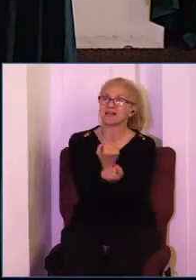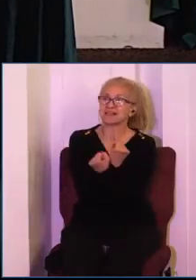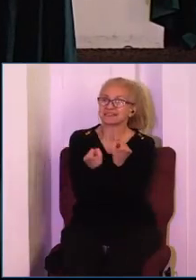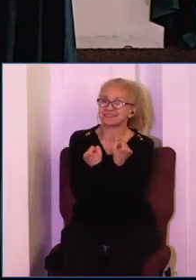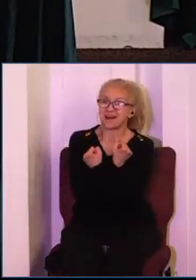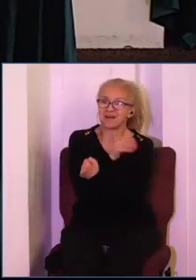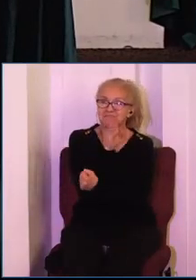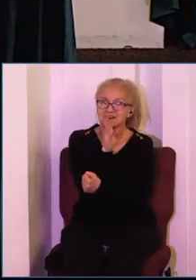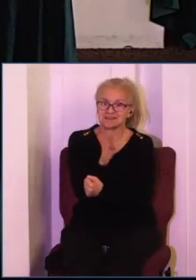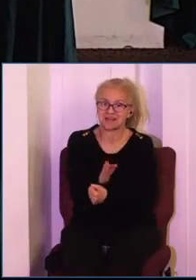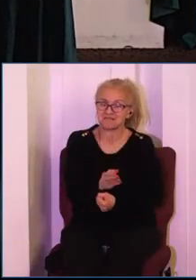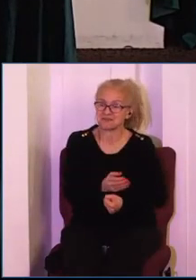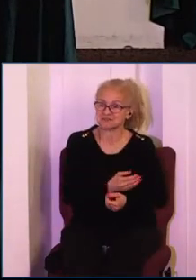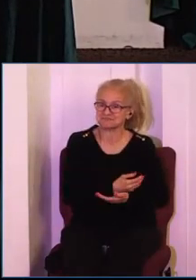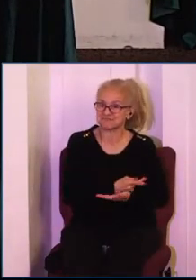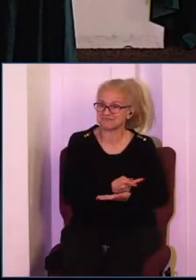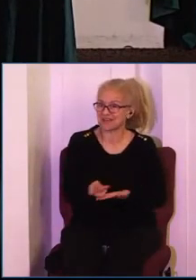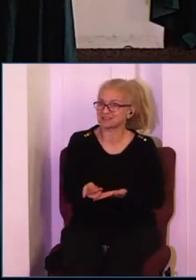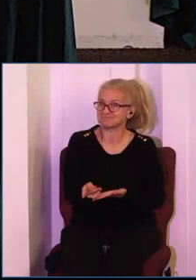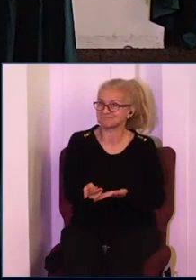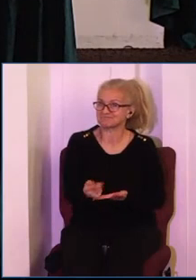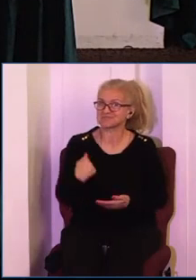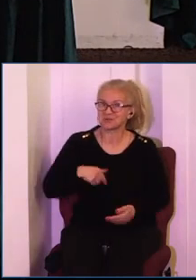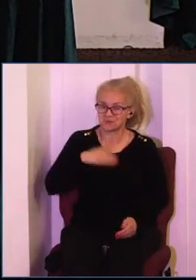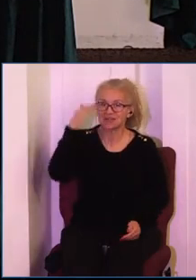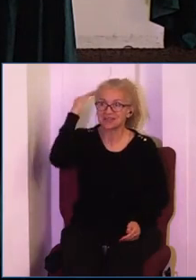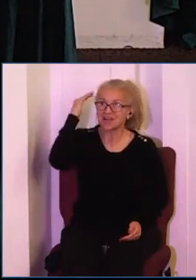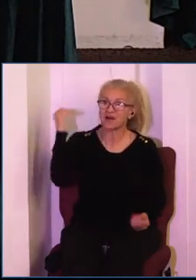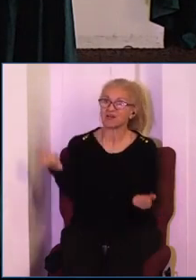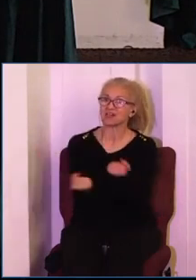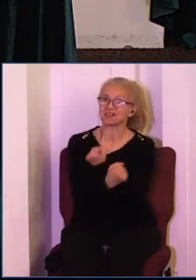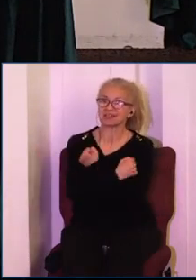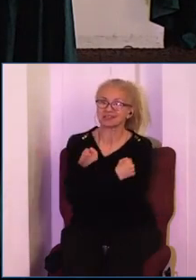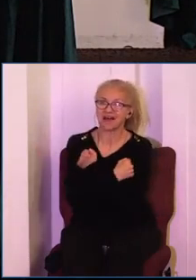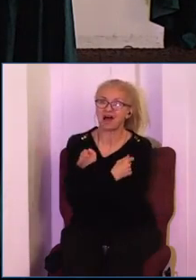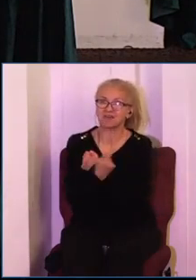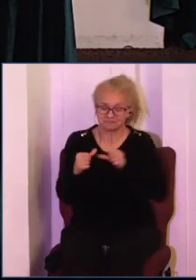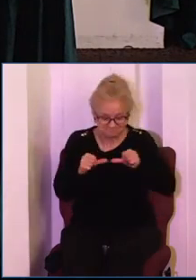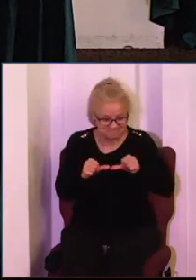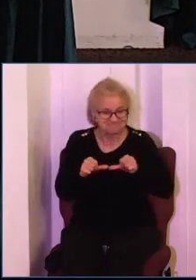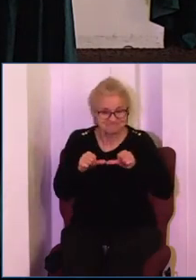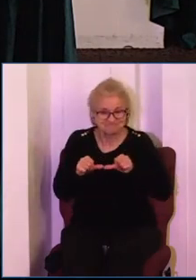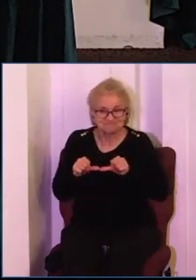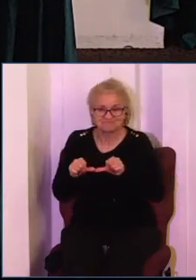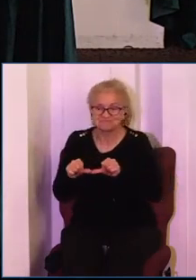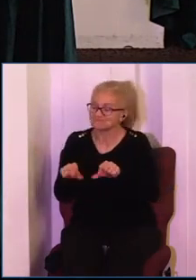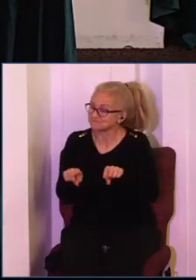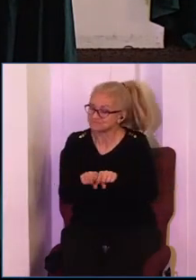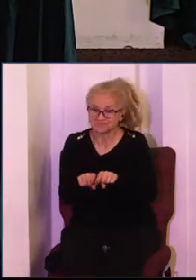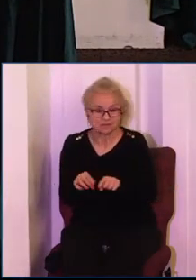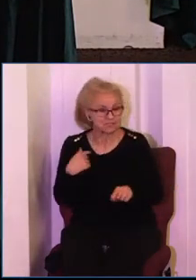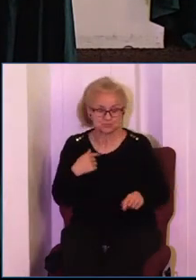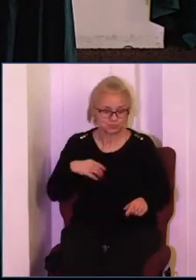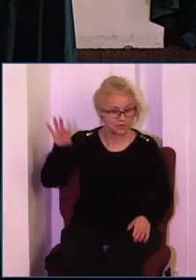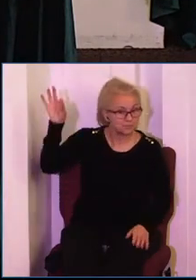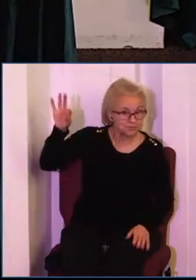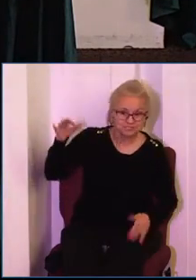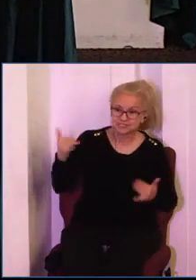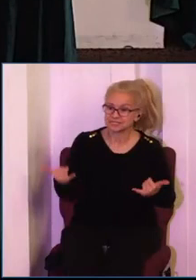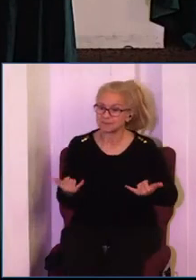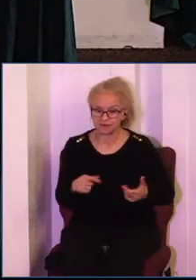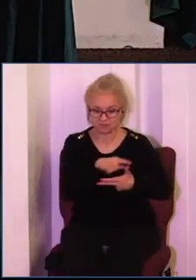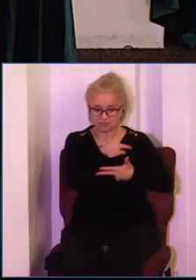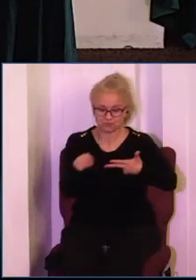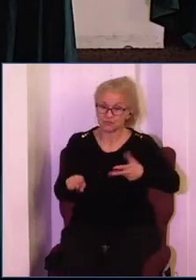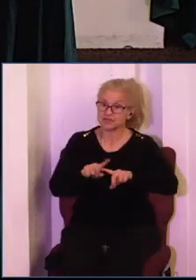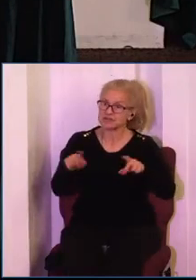never fails. We know that love is enduring. Just as we preach today about three